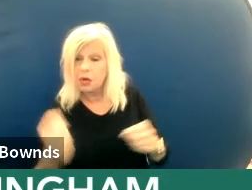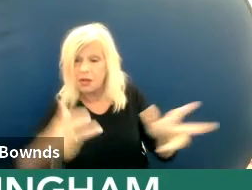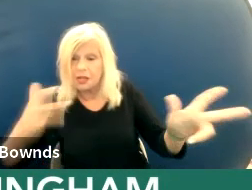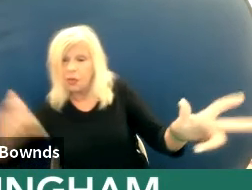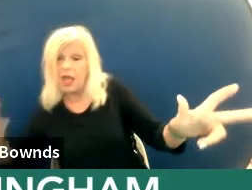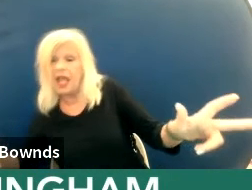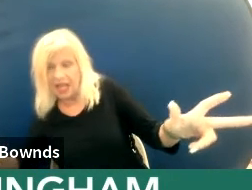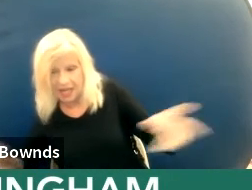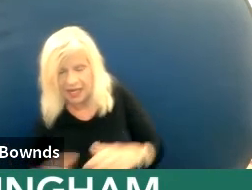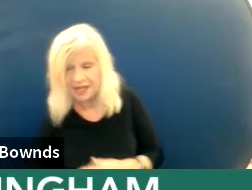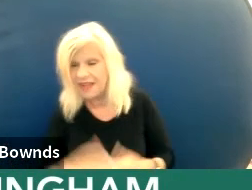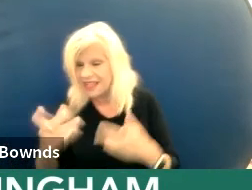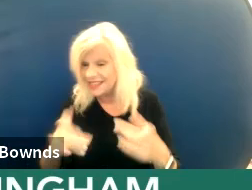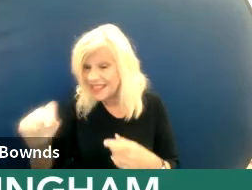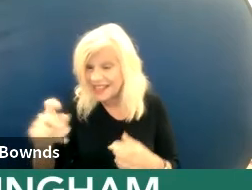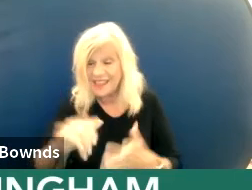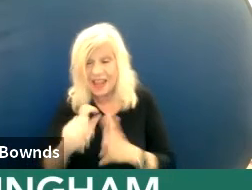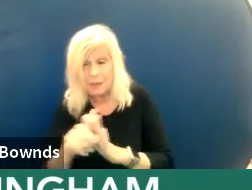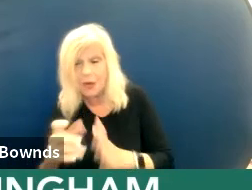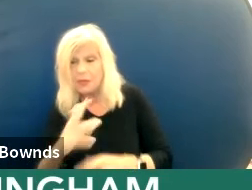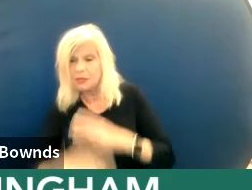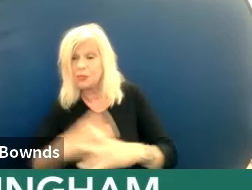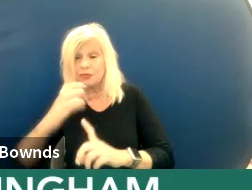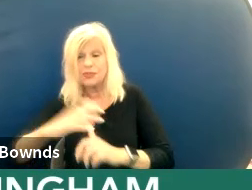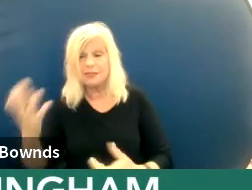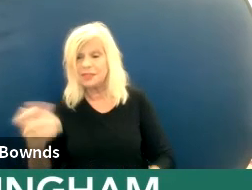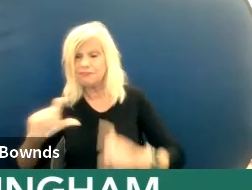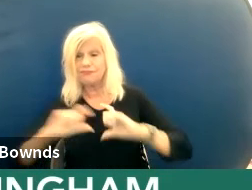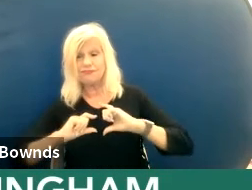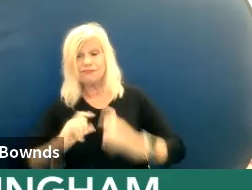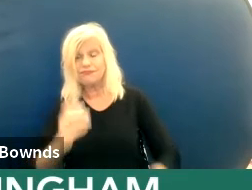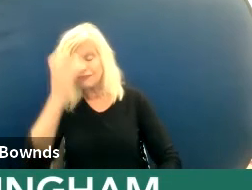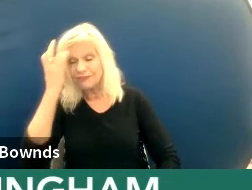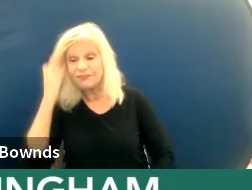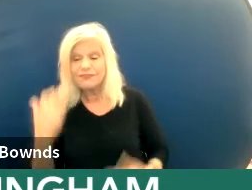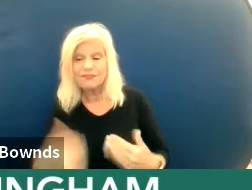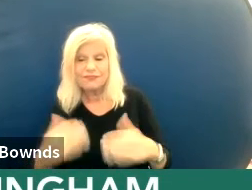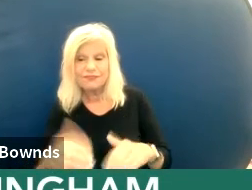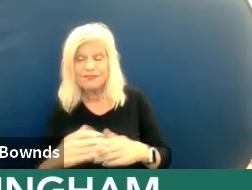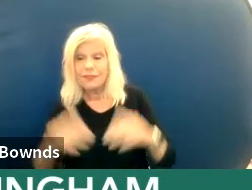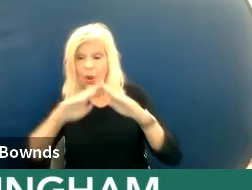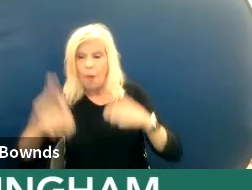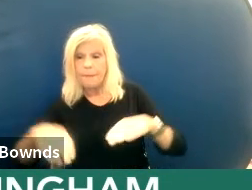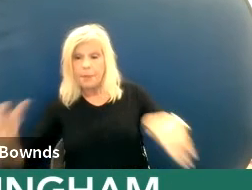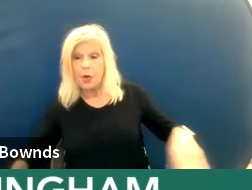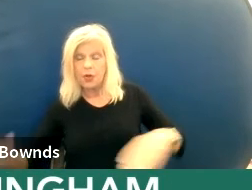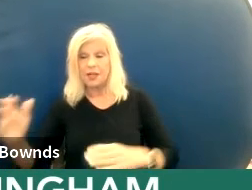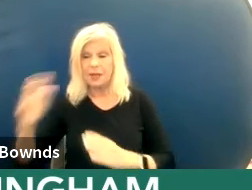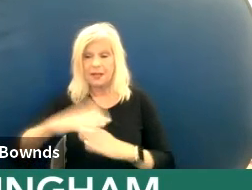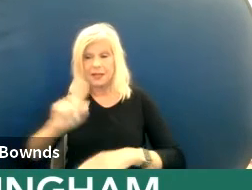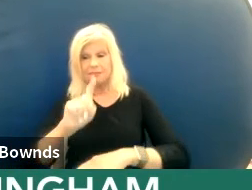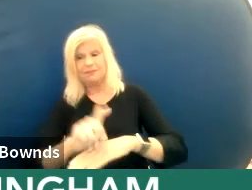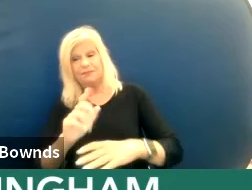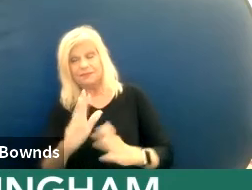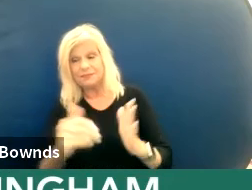field. I did it. In that moment, I was the world champion. High atop the podium, listening to the surreal sound of the national anthem